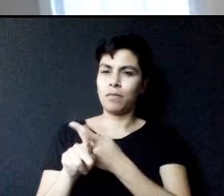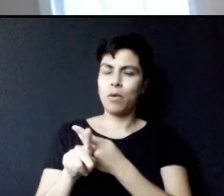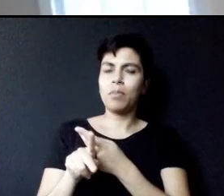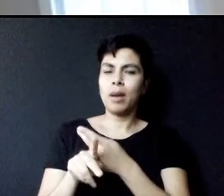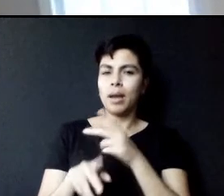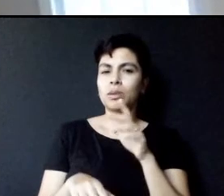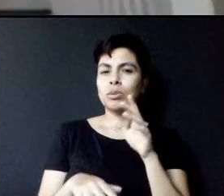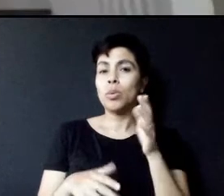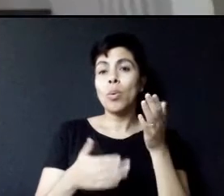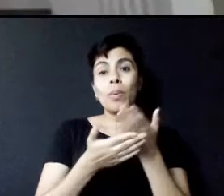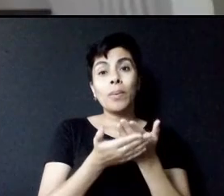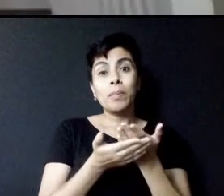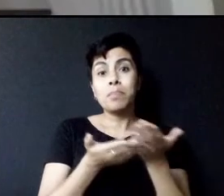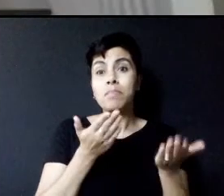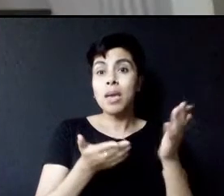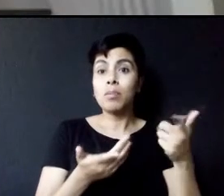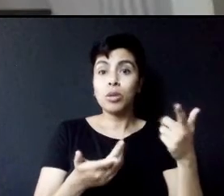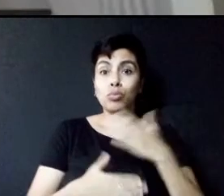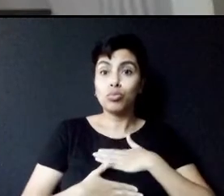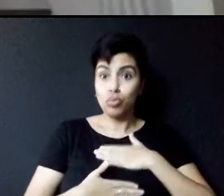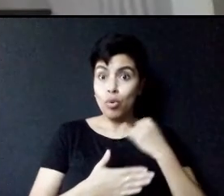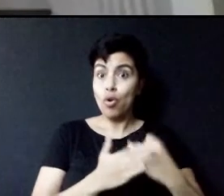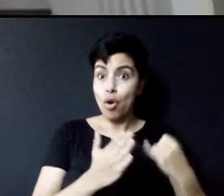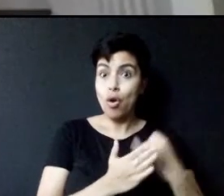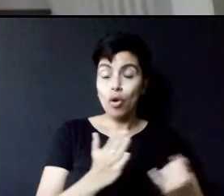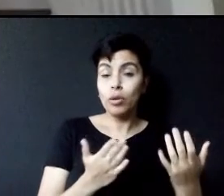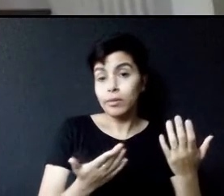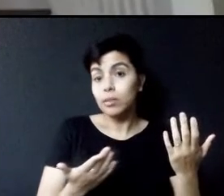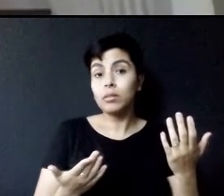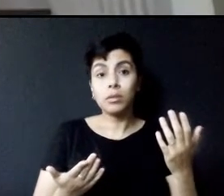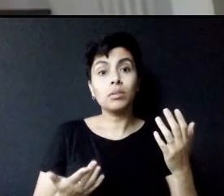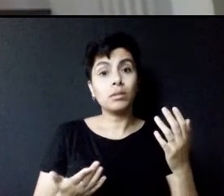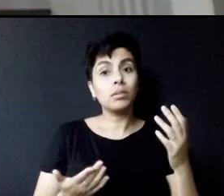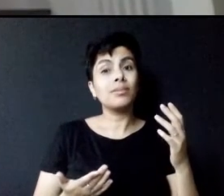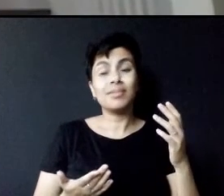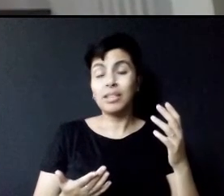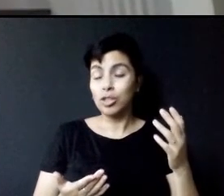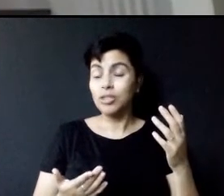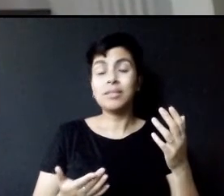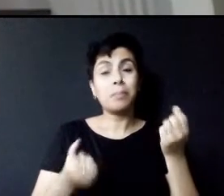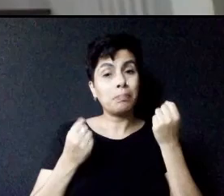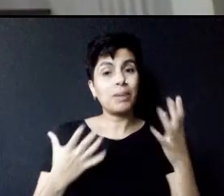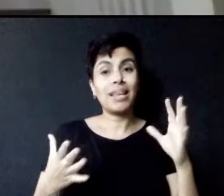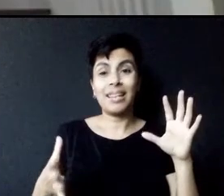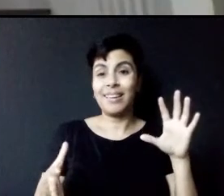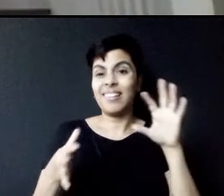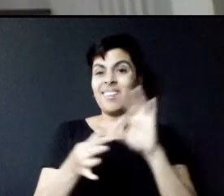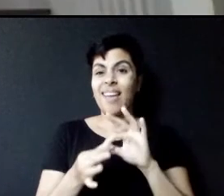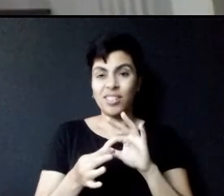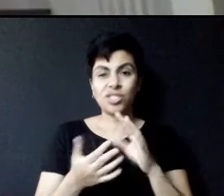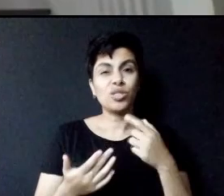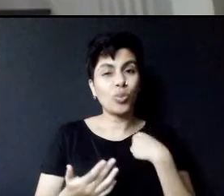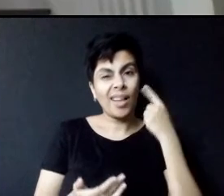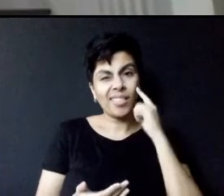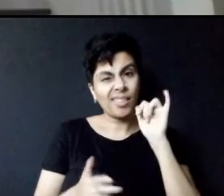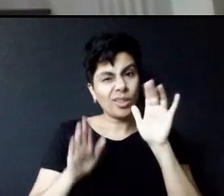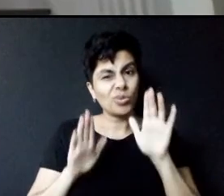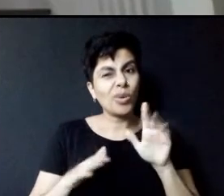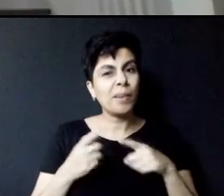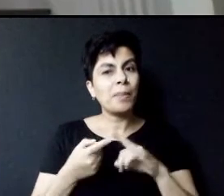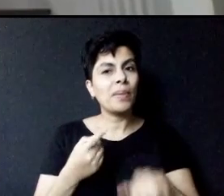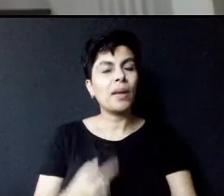formats, and the things that you might enjoy, if that's art, then there's actually a lot of connections to this. So I think there's another value like